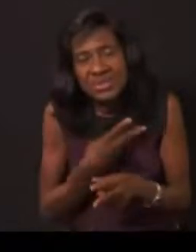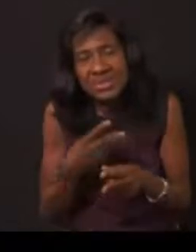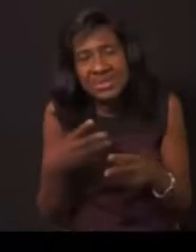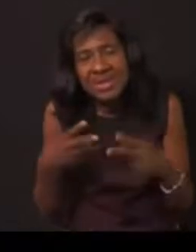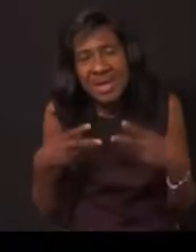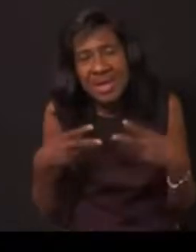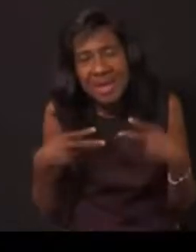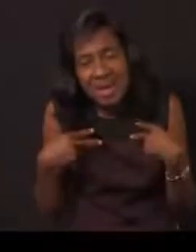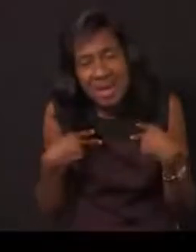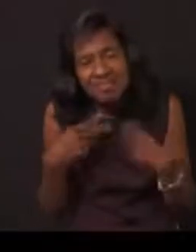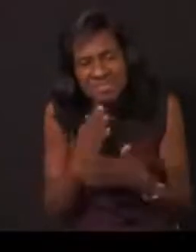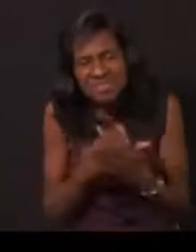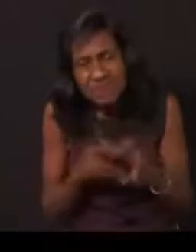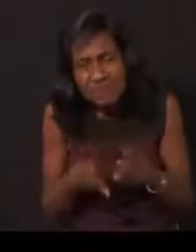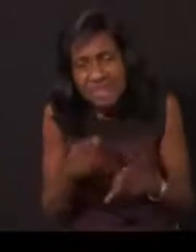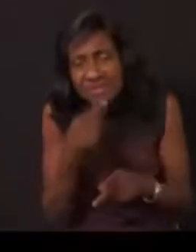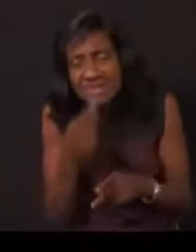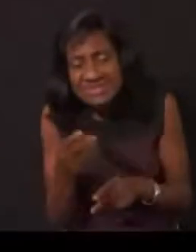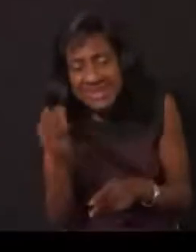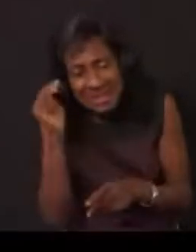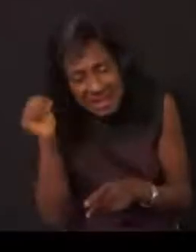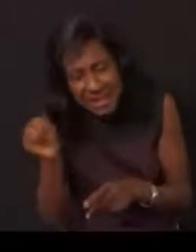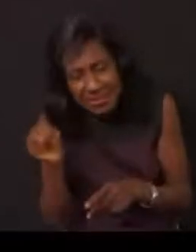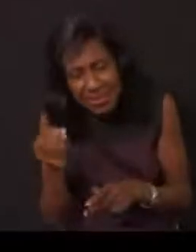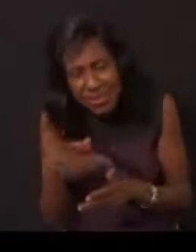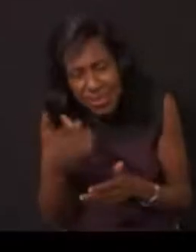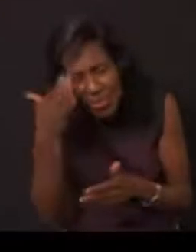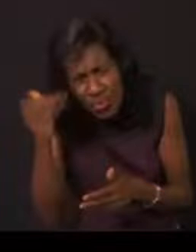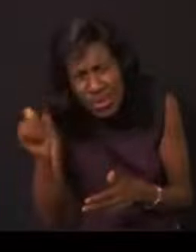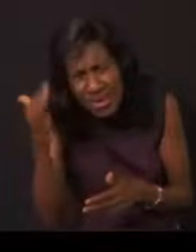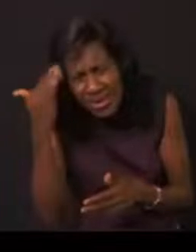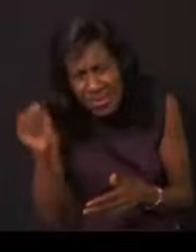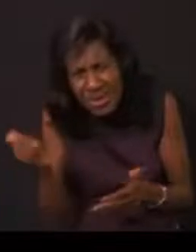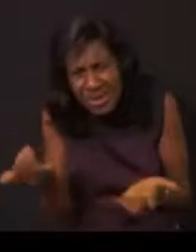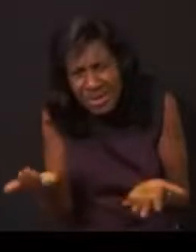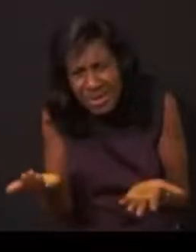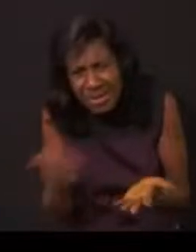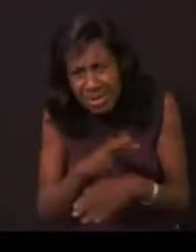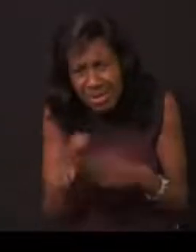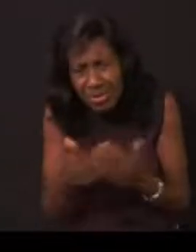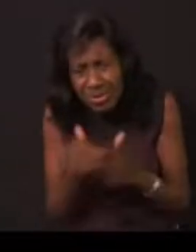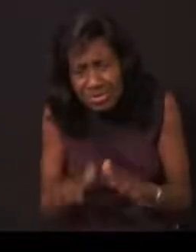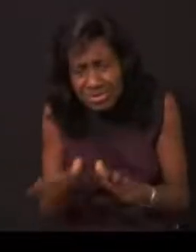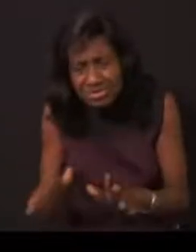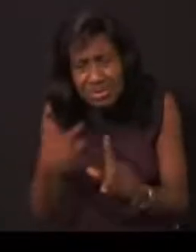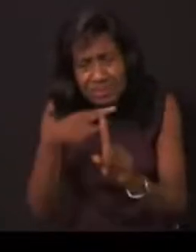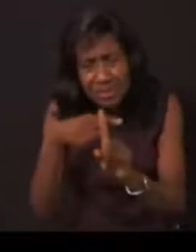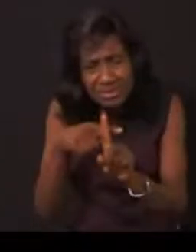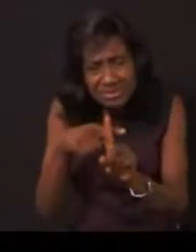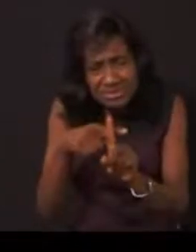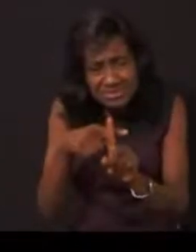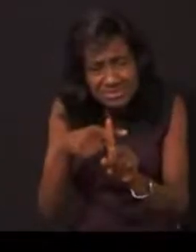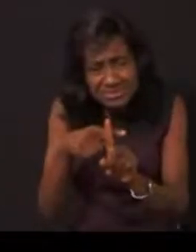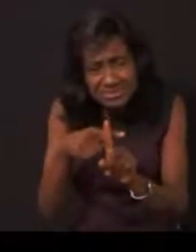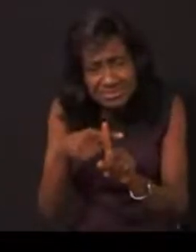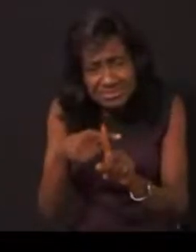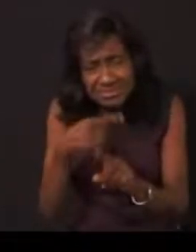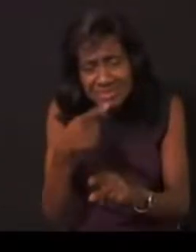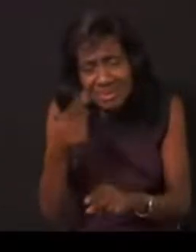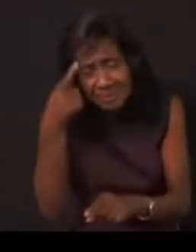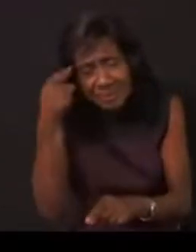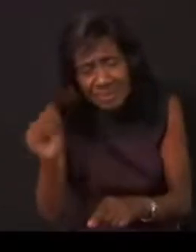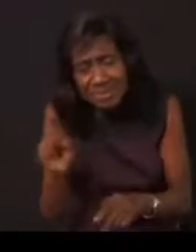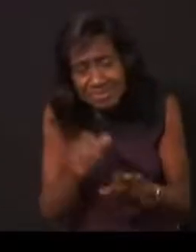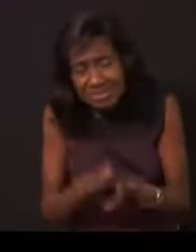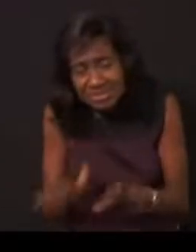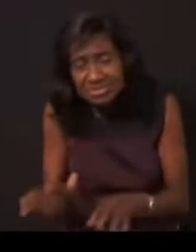people in the community have said to me, why is it that we're having all these children positives? Well, it's because the children are not